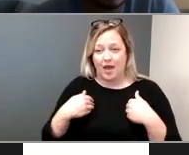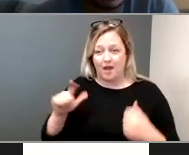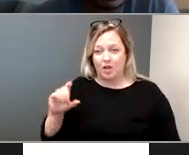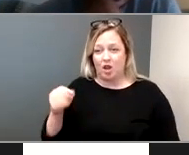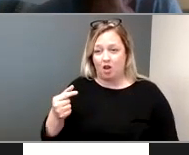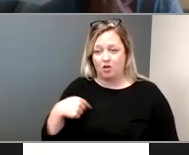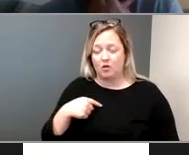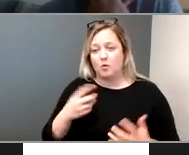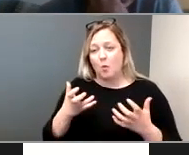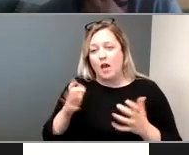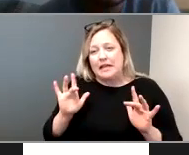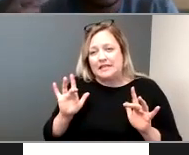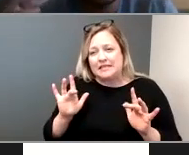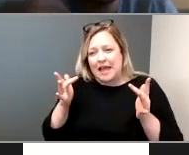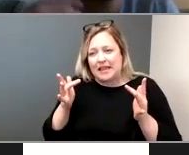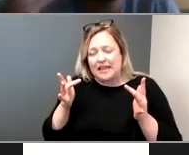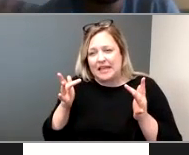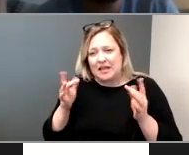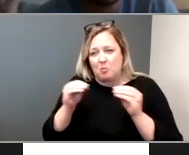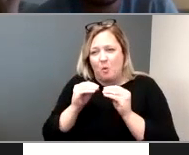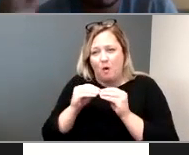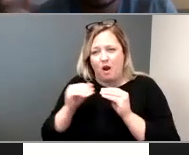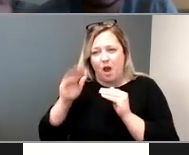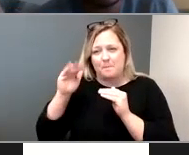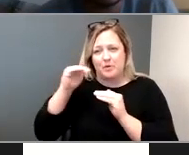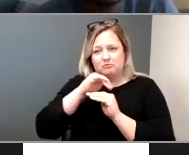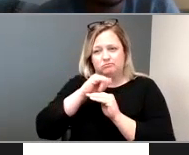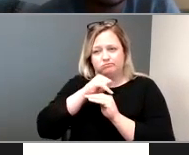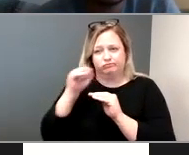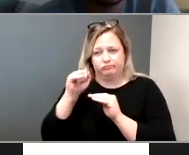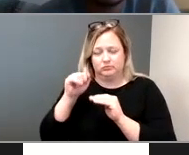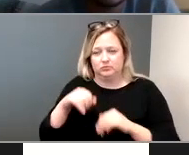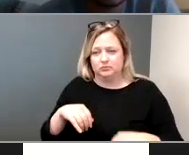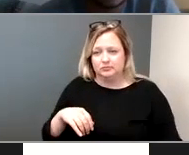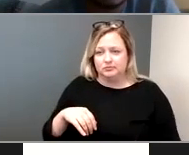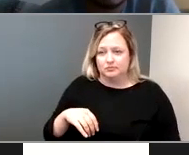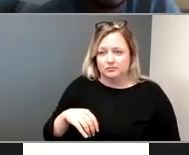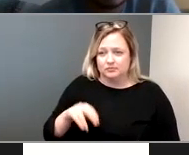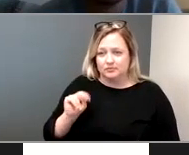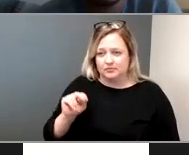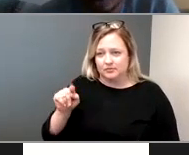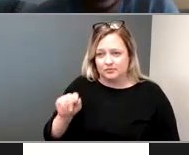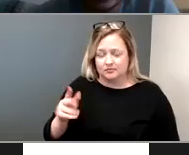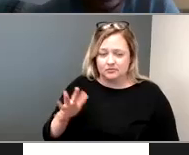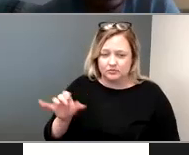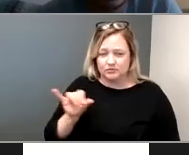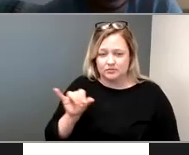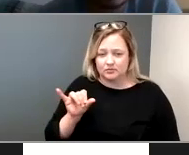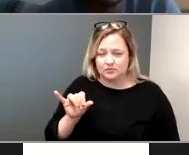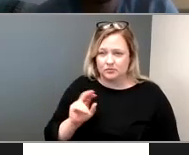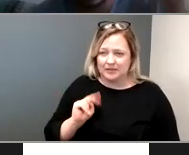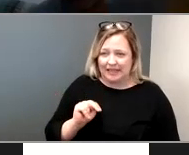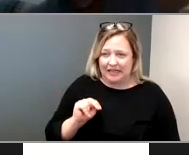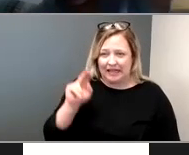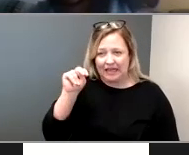limit than that, because n factorial is itself sort of similar to n raised to n. Not exactly, but